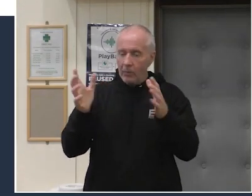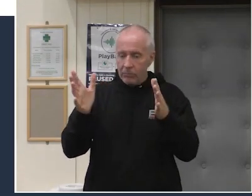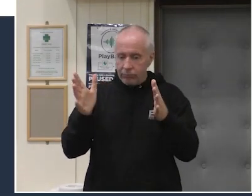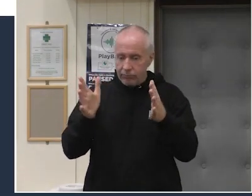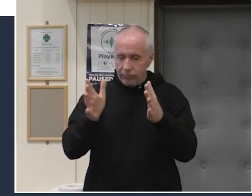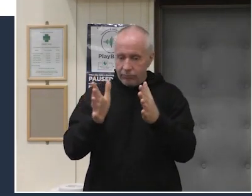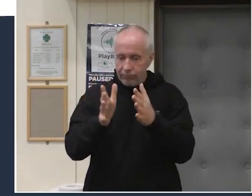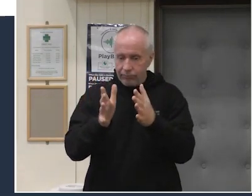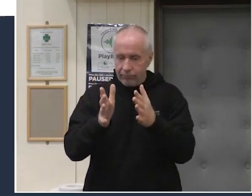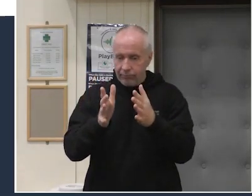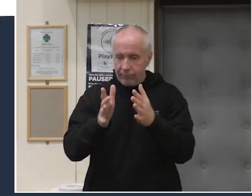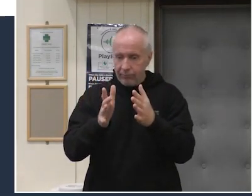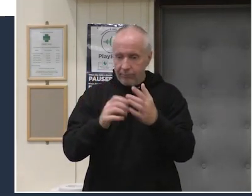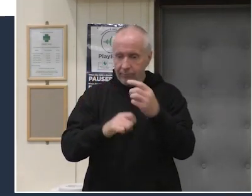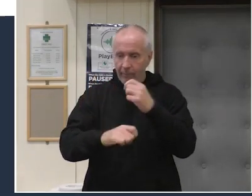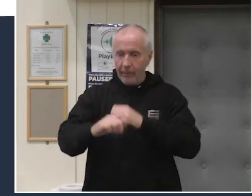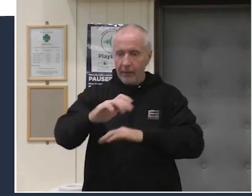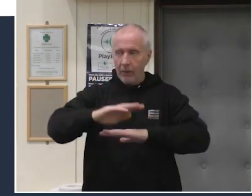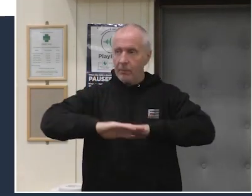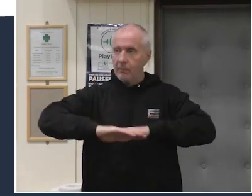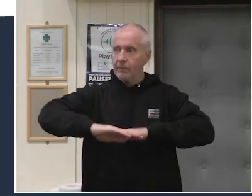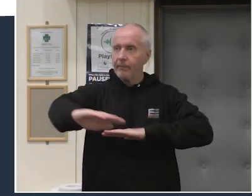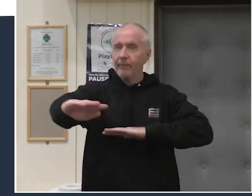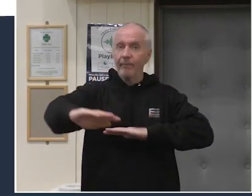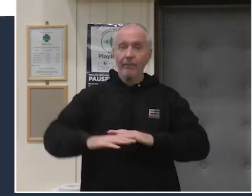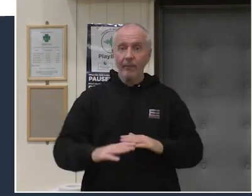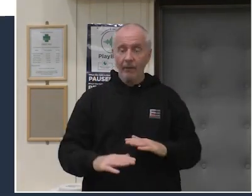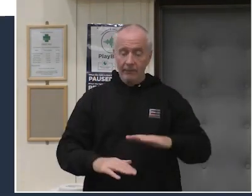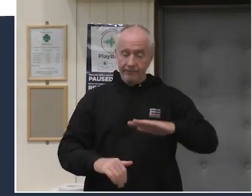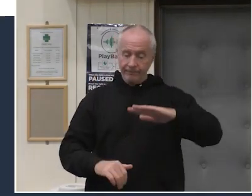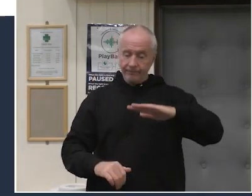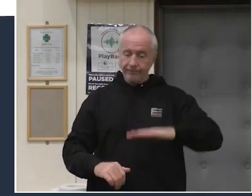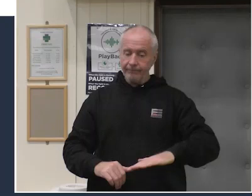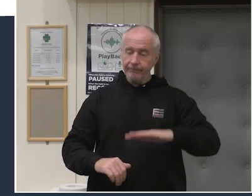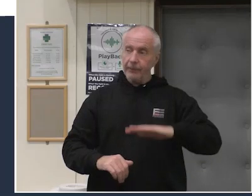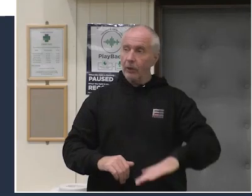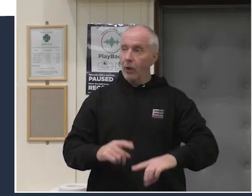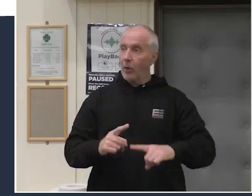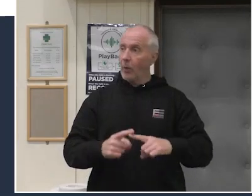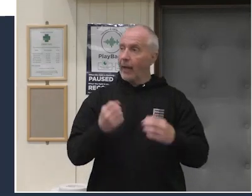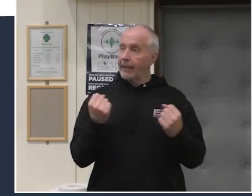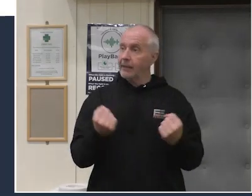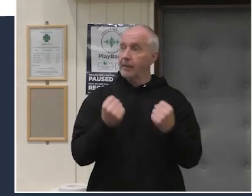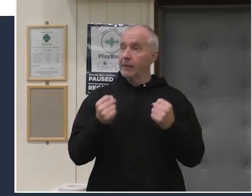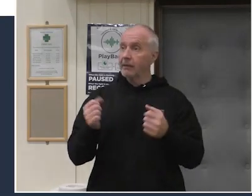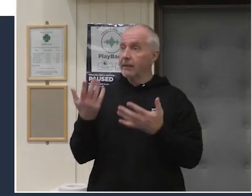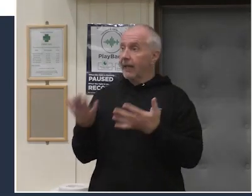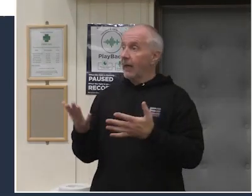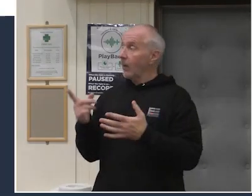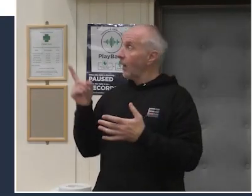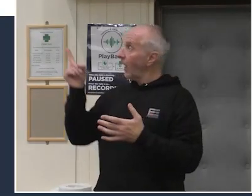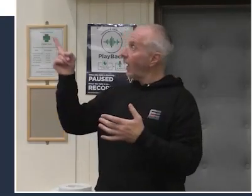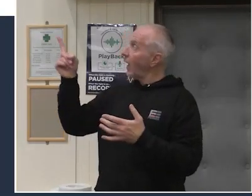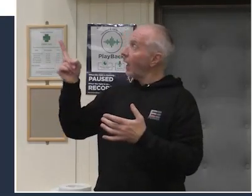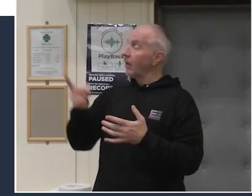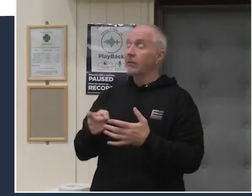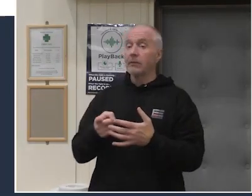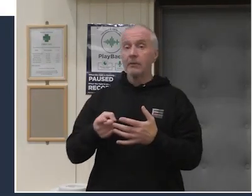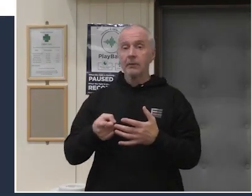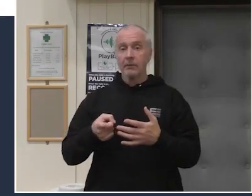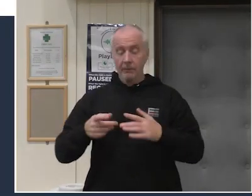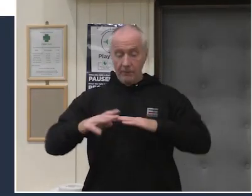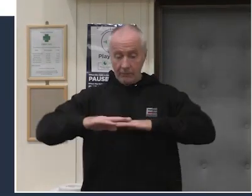and what we get at late times, low energies, is this mechanism is now functional. It's working. The table is level, we're